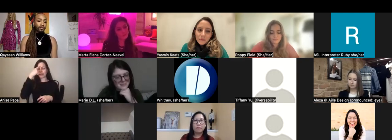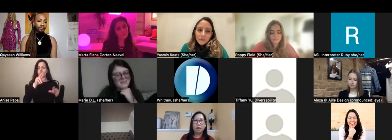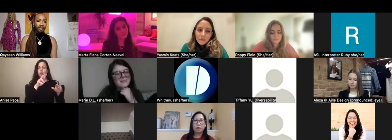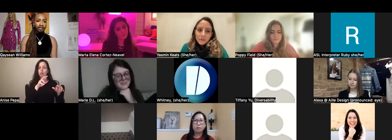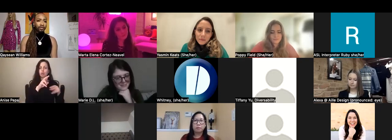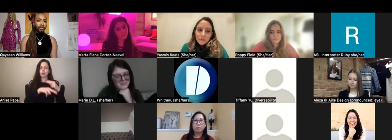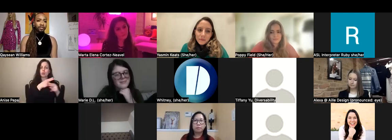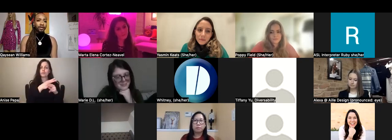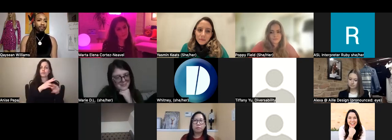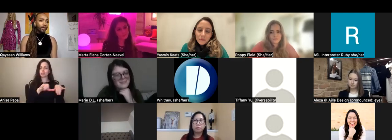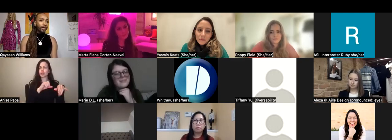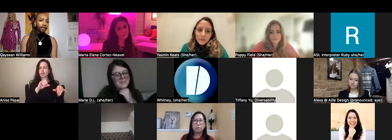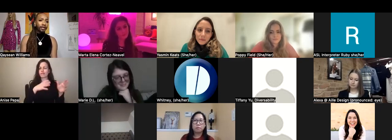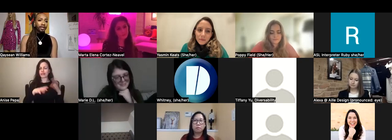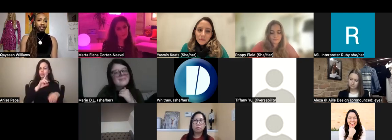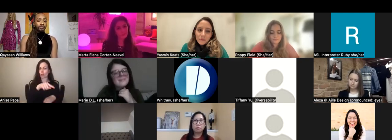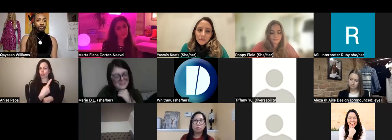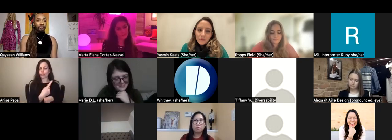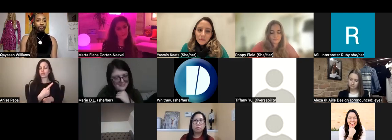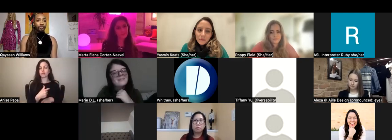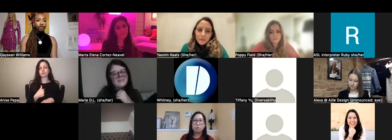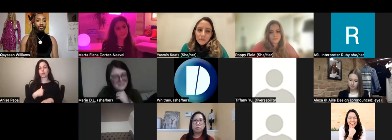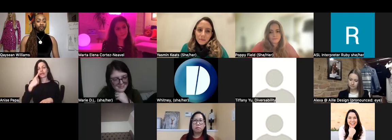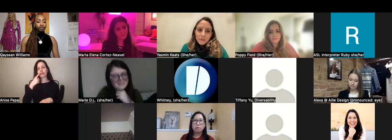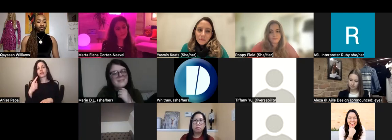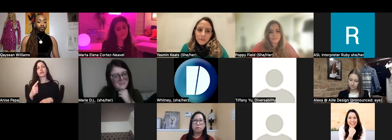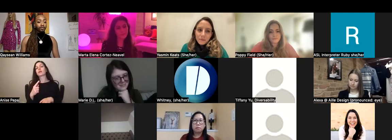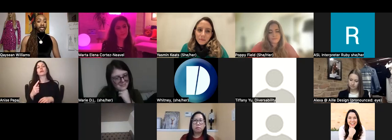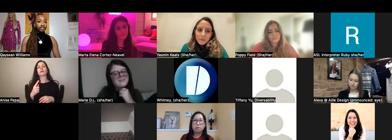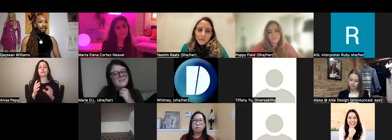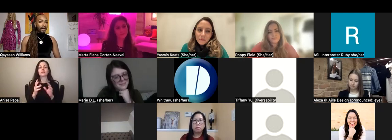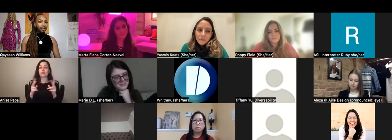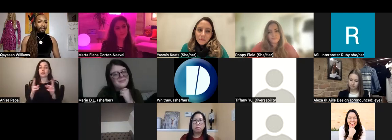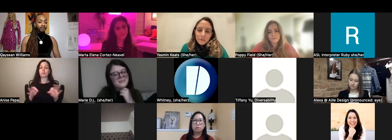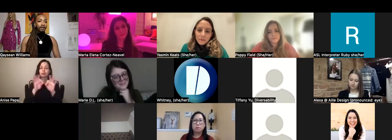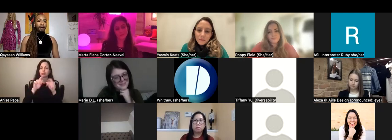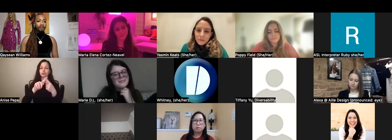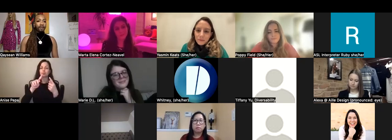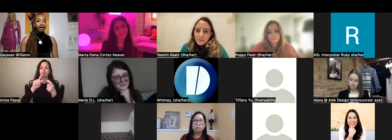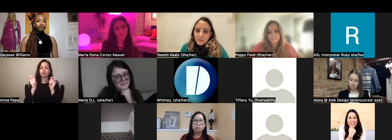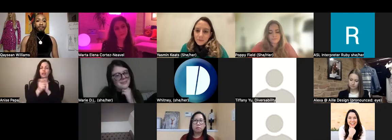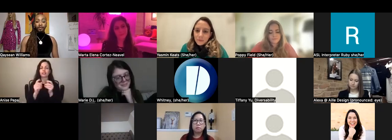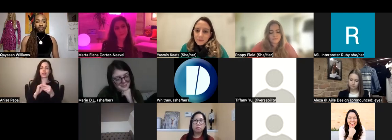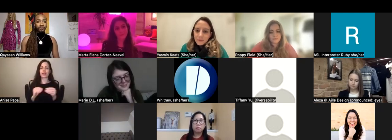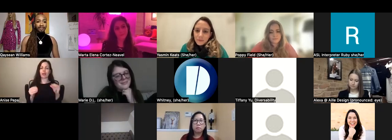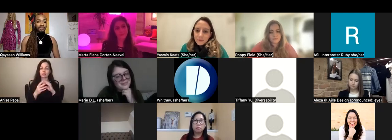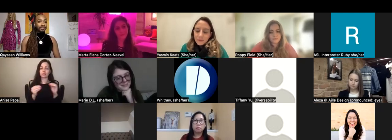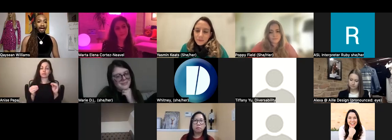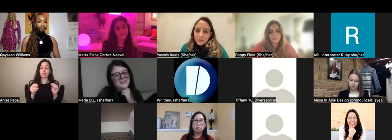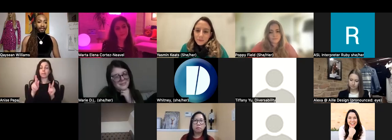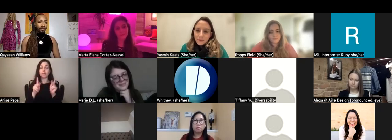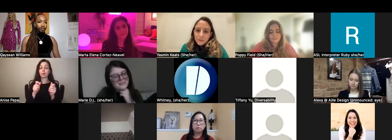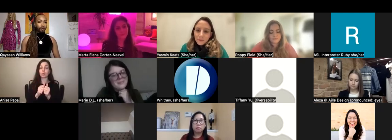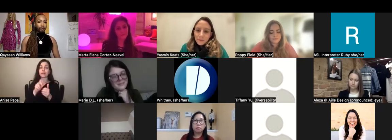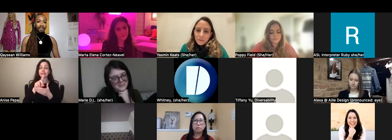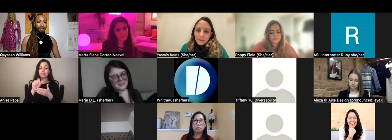that inclusion is very important to start to change that narrative of people with disabilities not